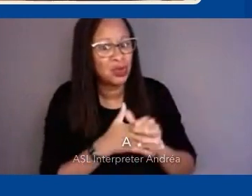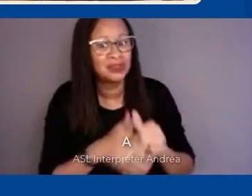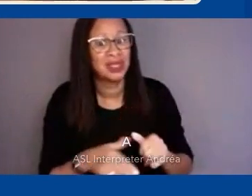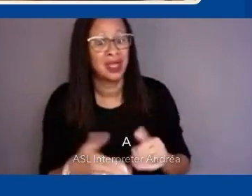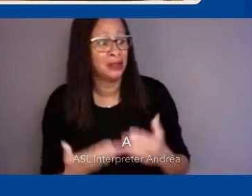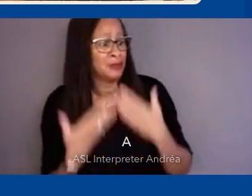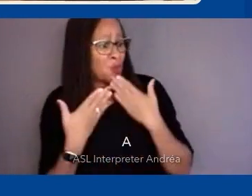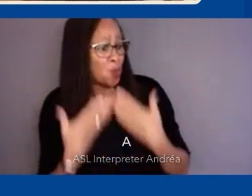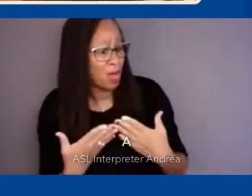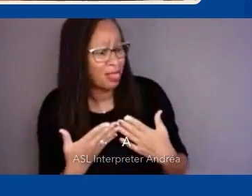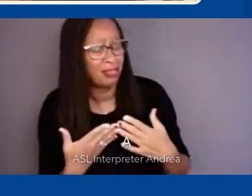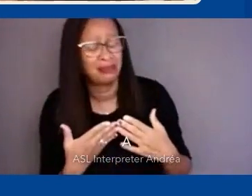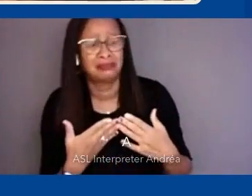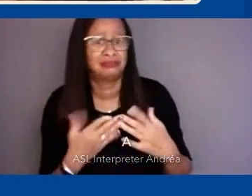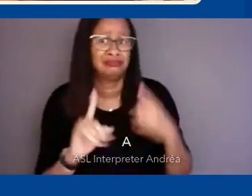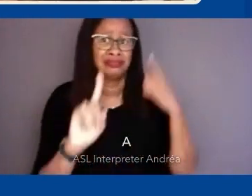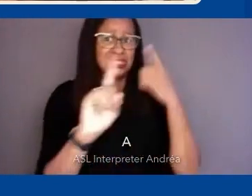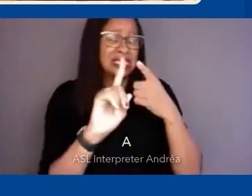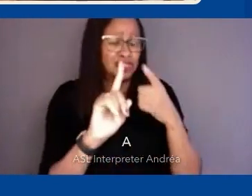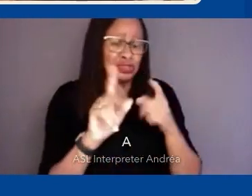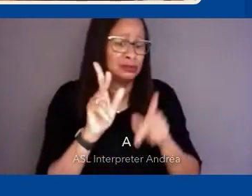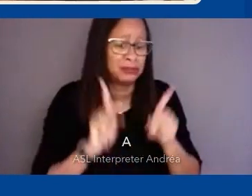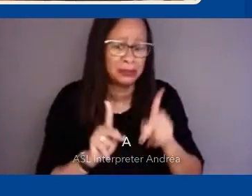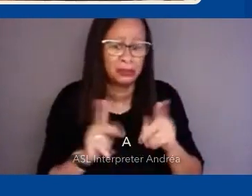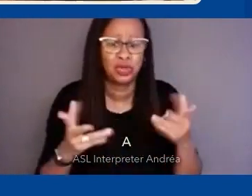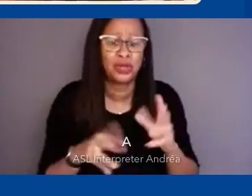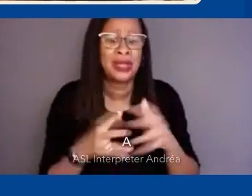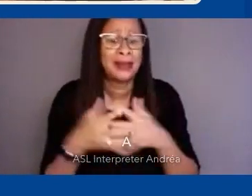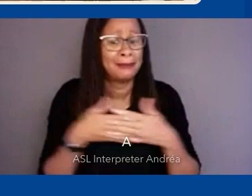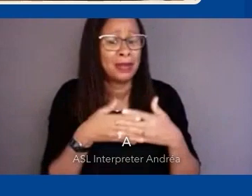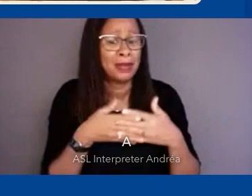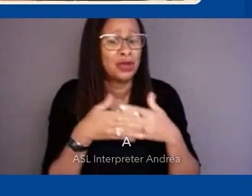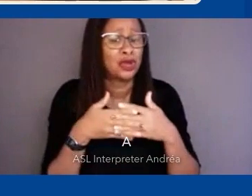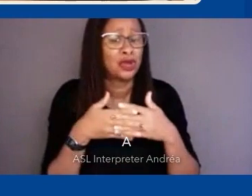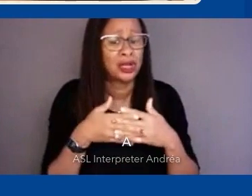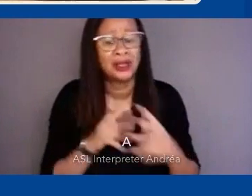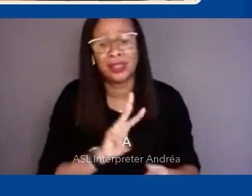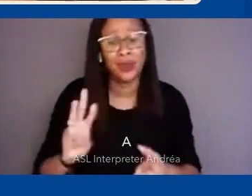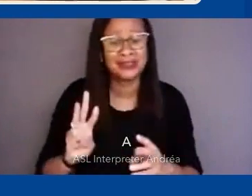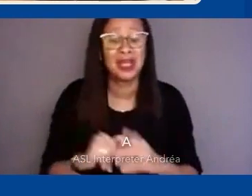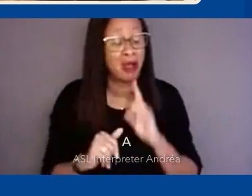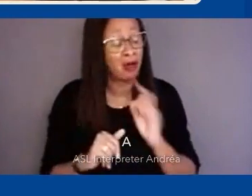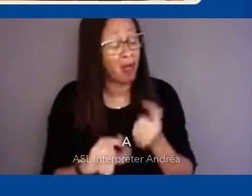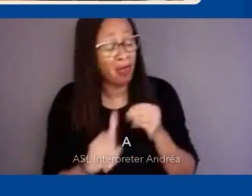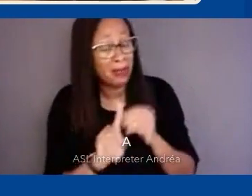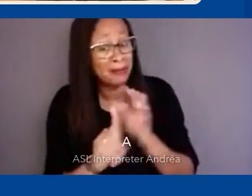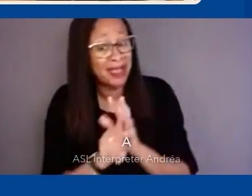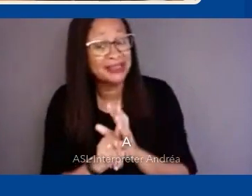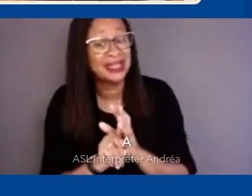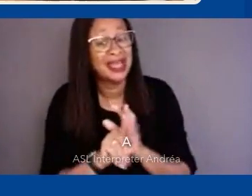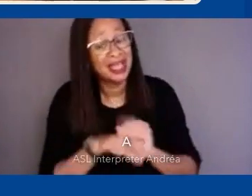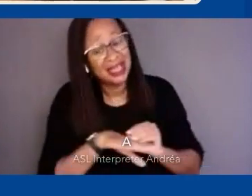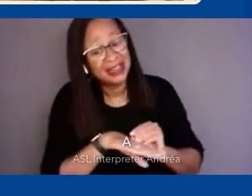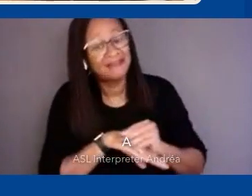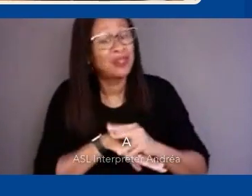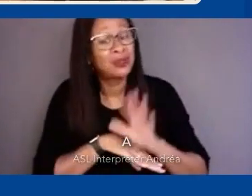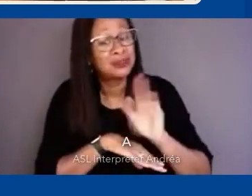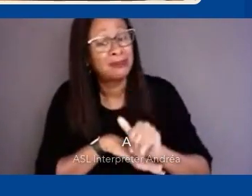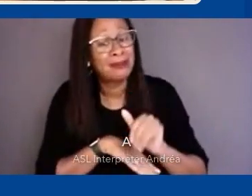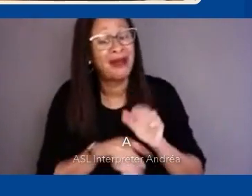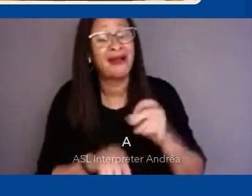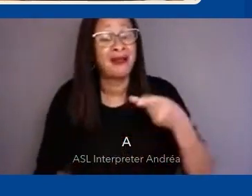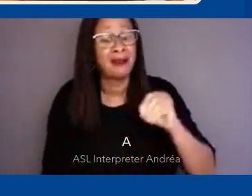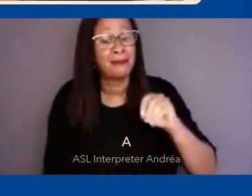people in America, the West, and all over the world are impacted and influenced by popular culture.